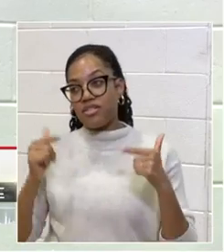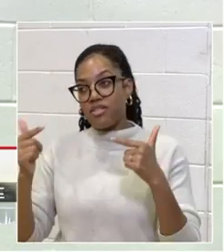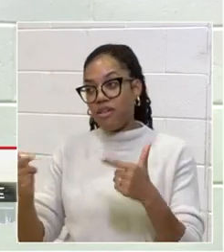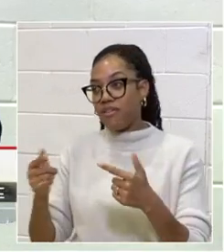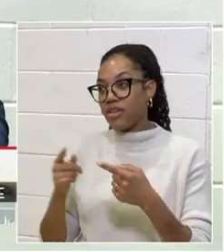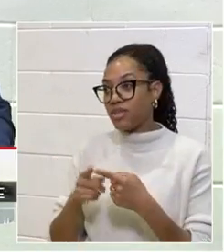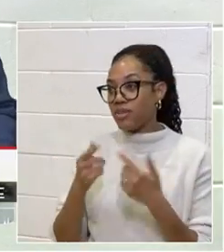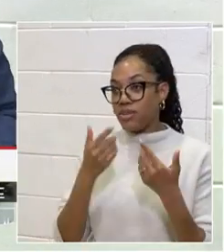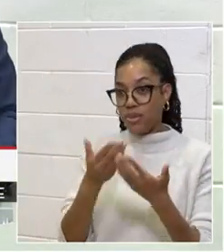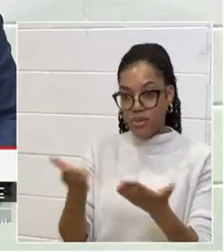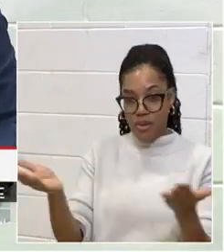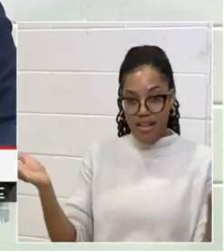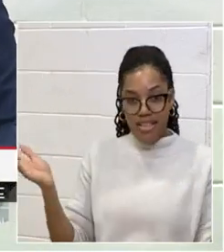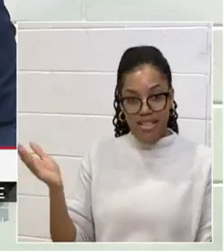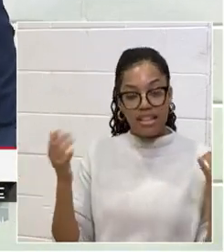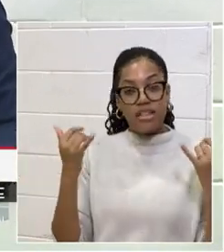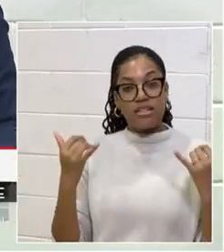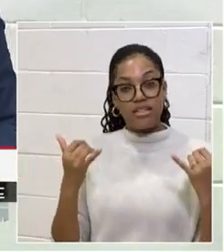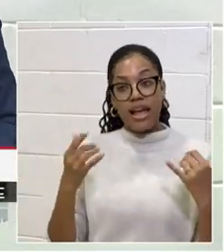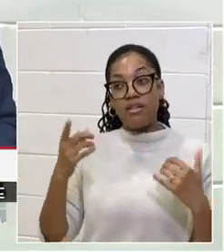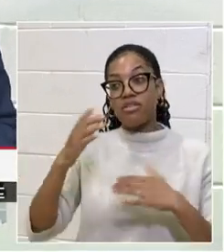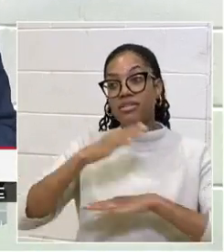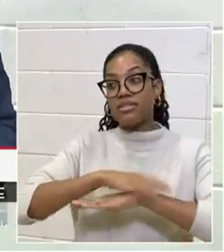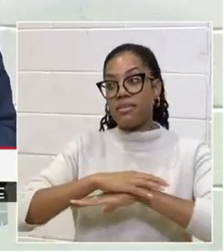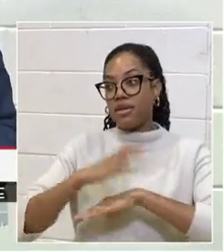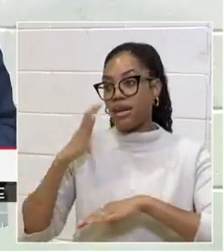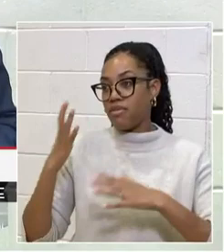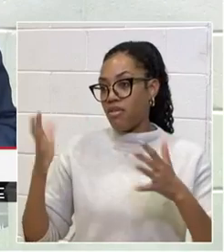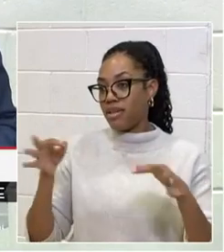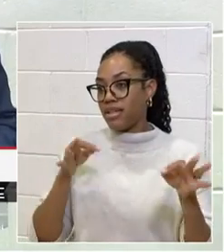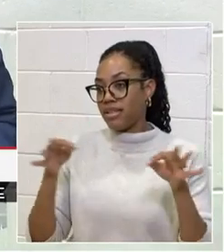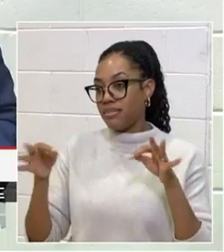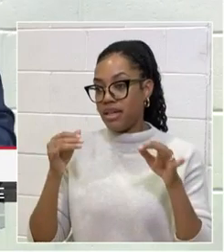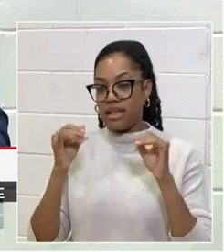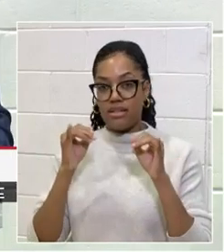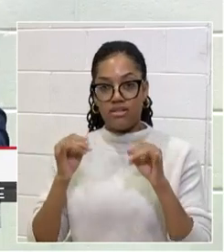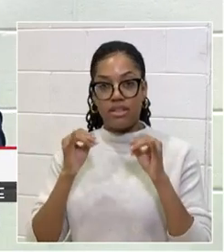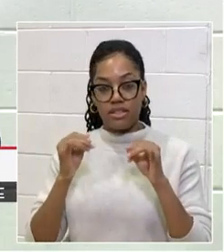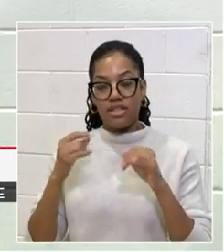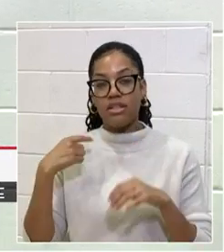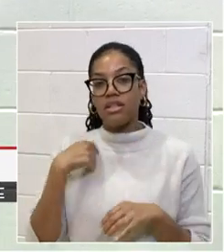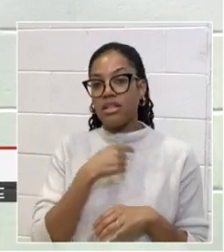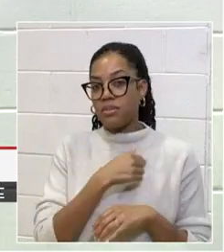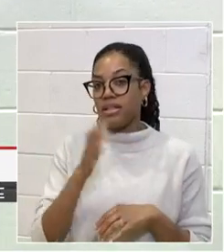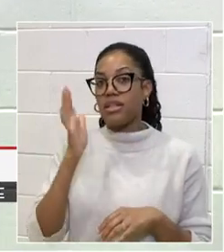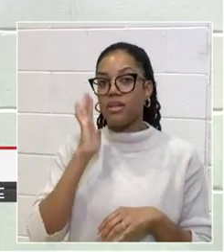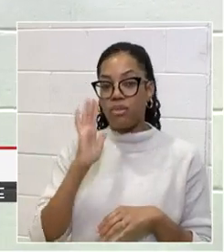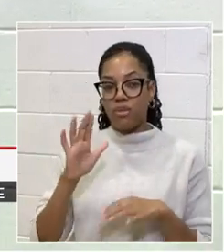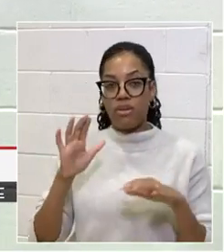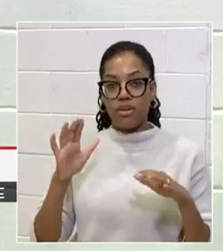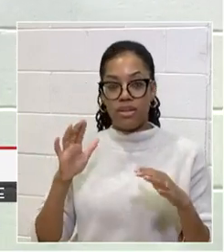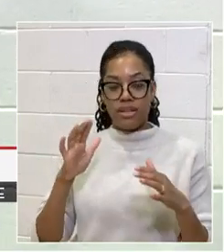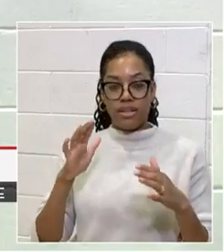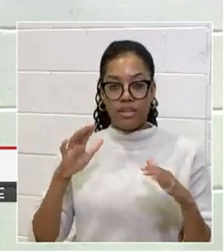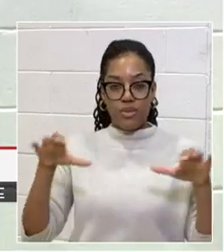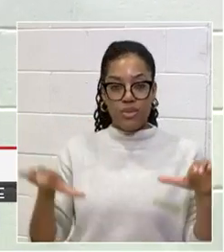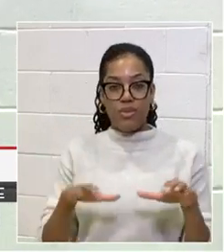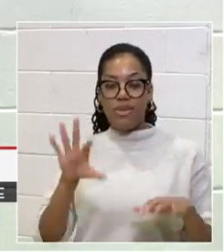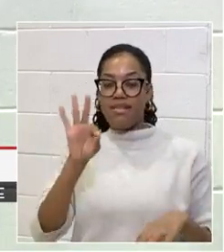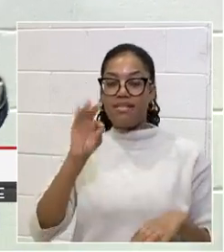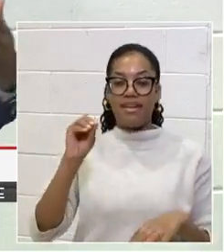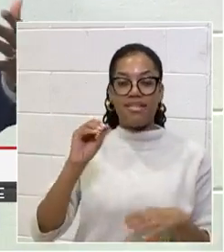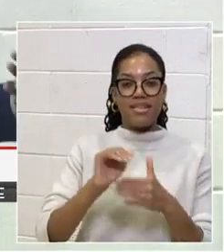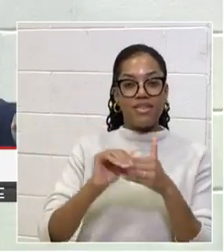you. So as your table captains have told you, we are now going to go to the $90 challenge.